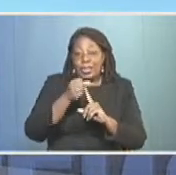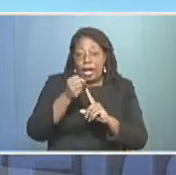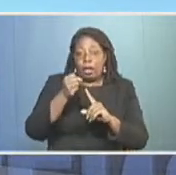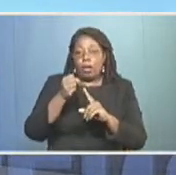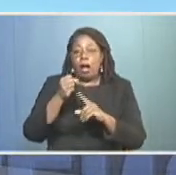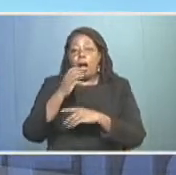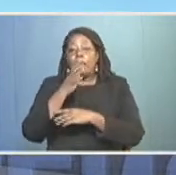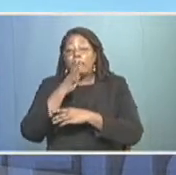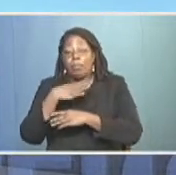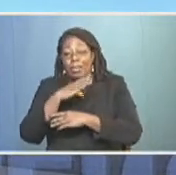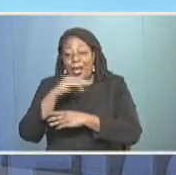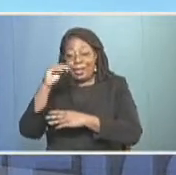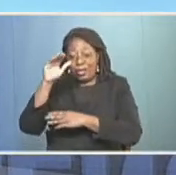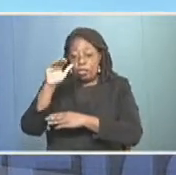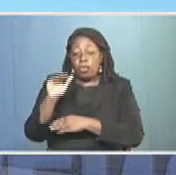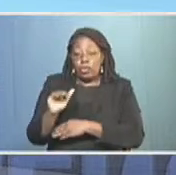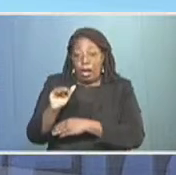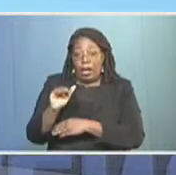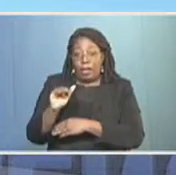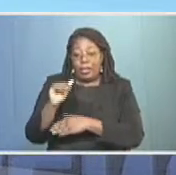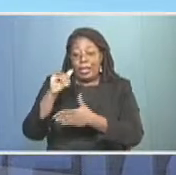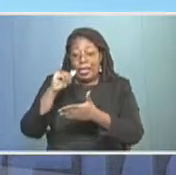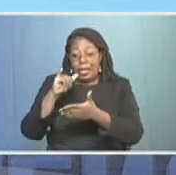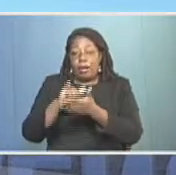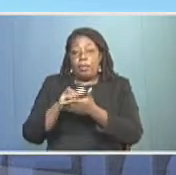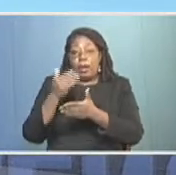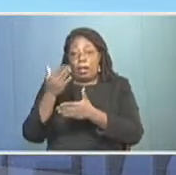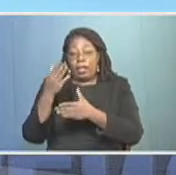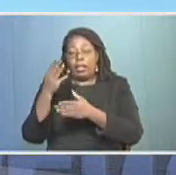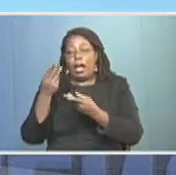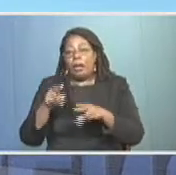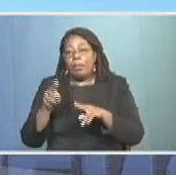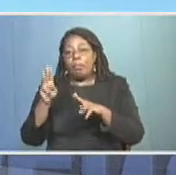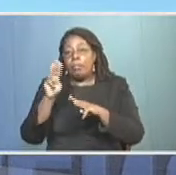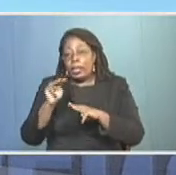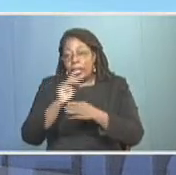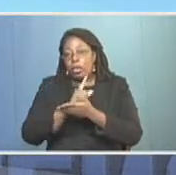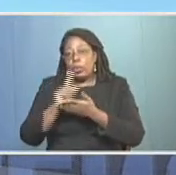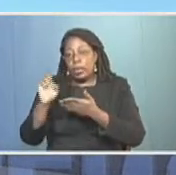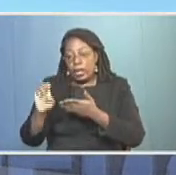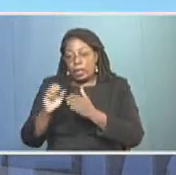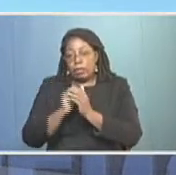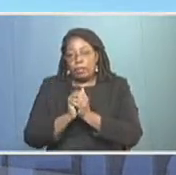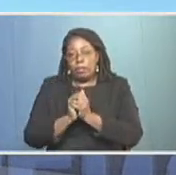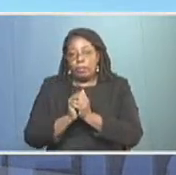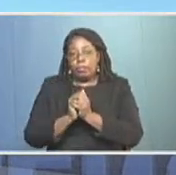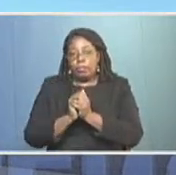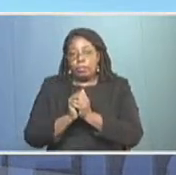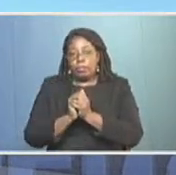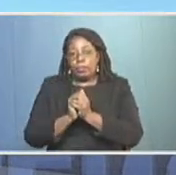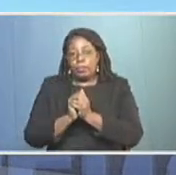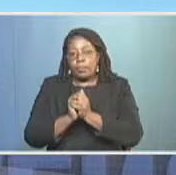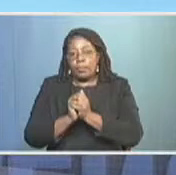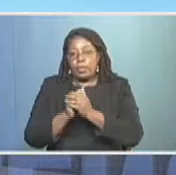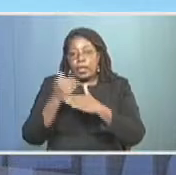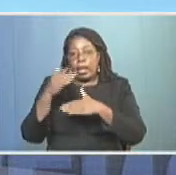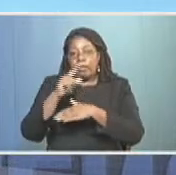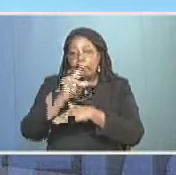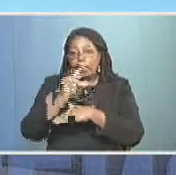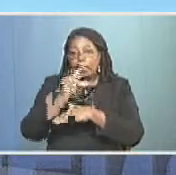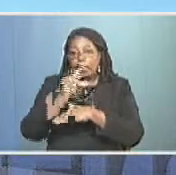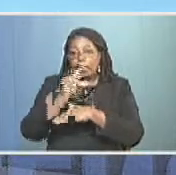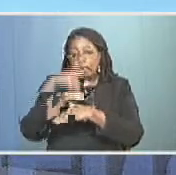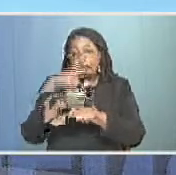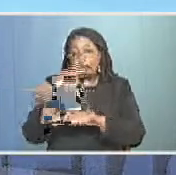of mother and a child in the Engliston community Monday afternoon this past weekend. And fresh on the heels of the Zonta